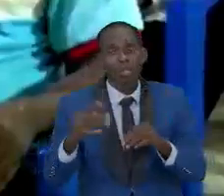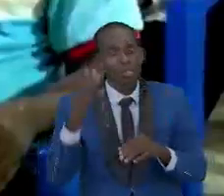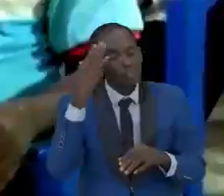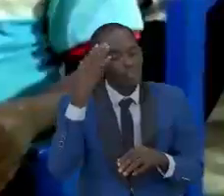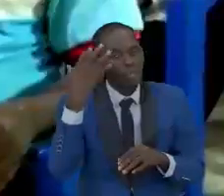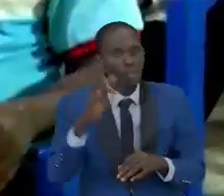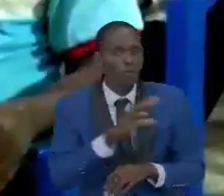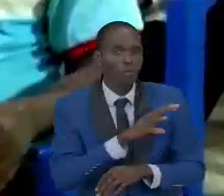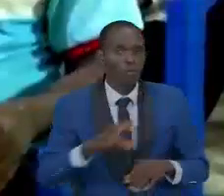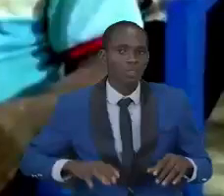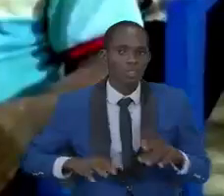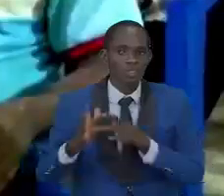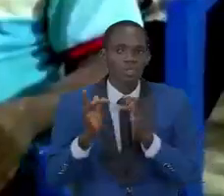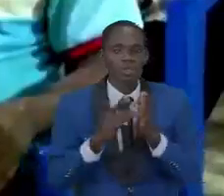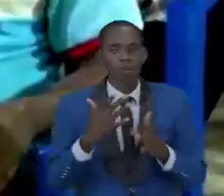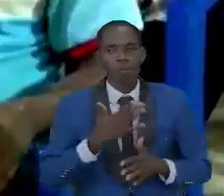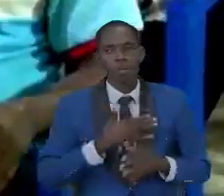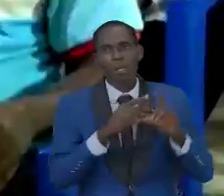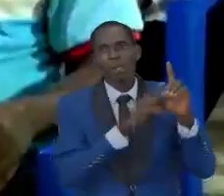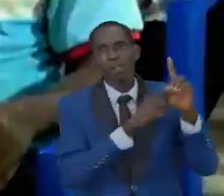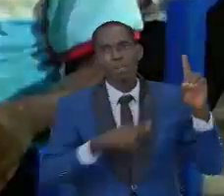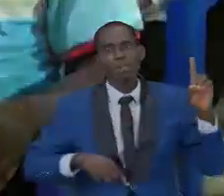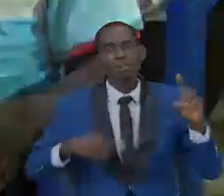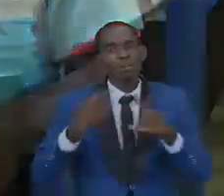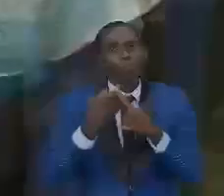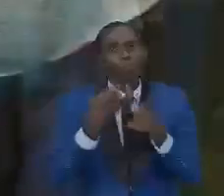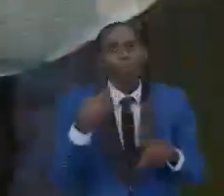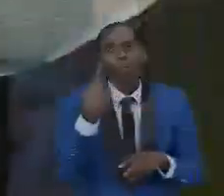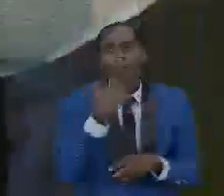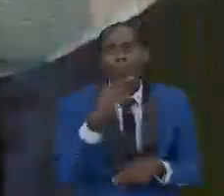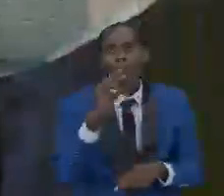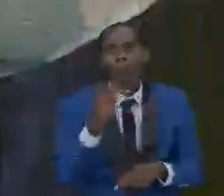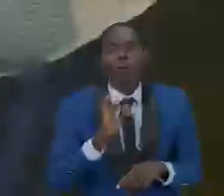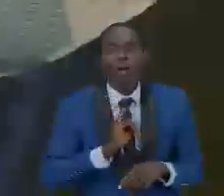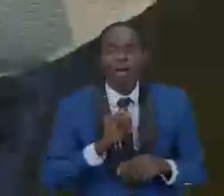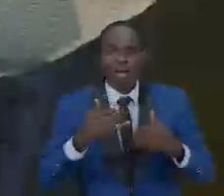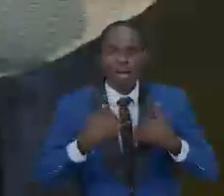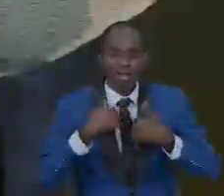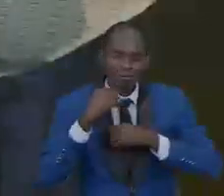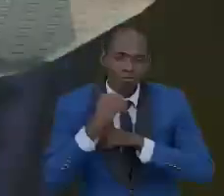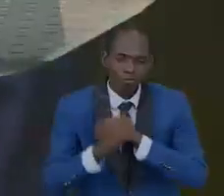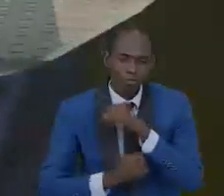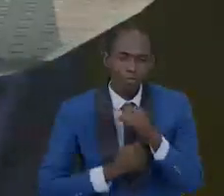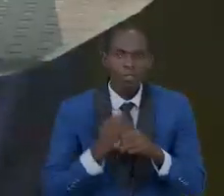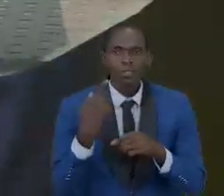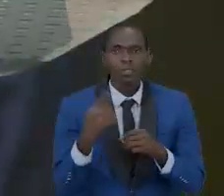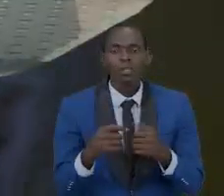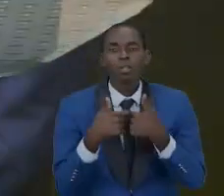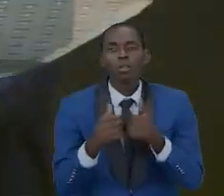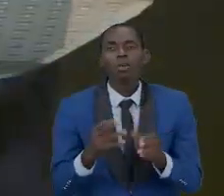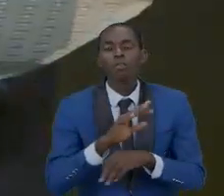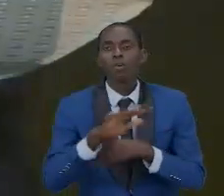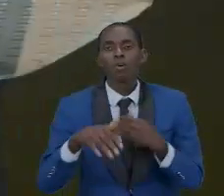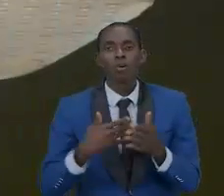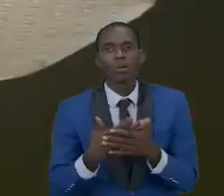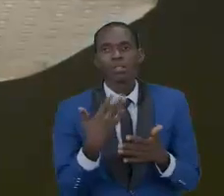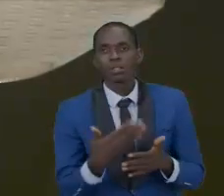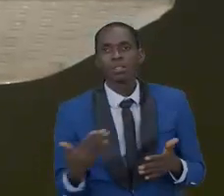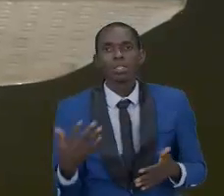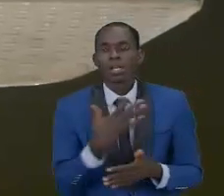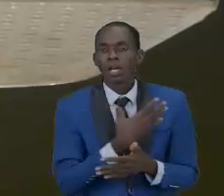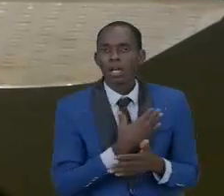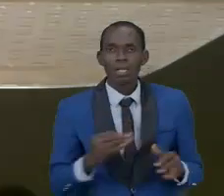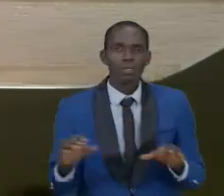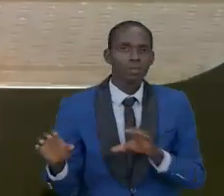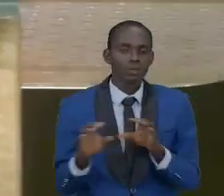Christ Jesus my Lord for whom I have suffered the laws of all things and you